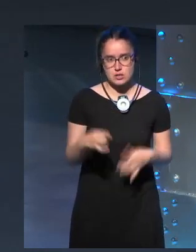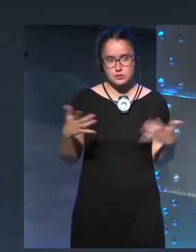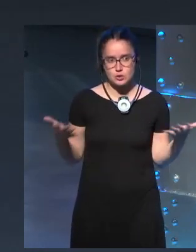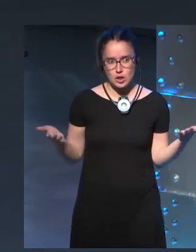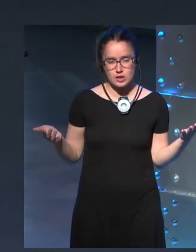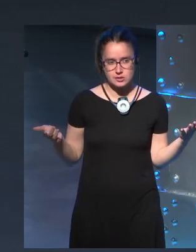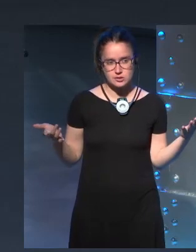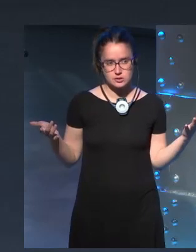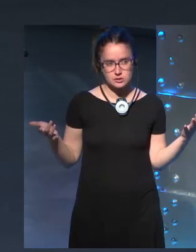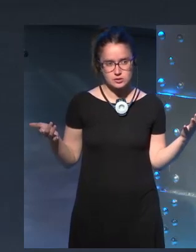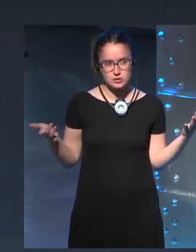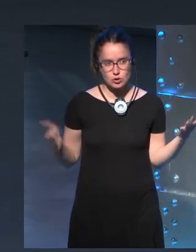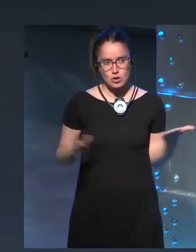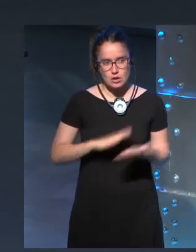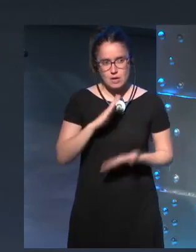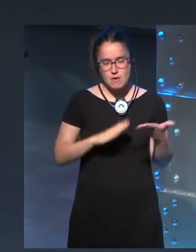for myself.